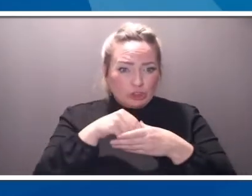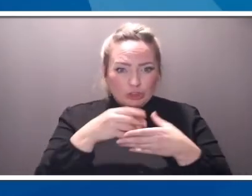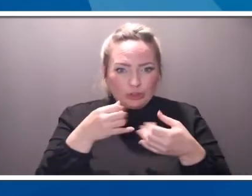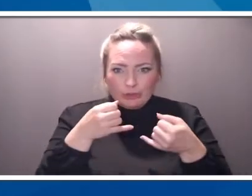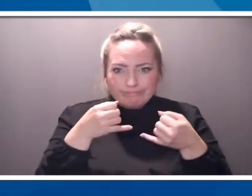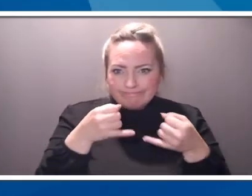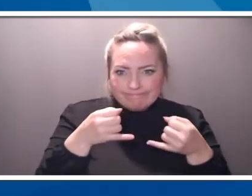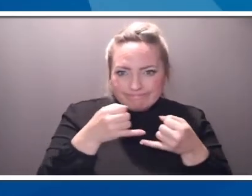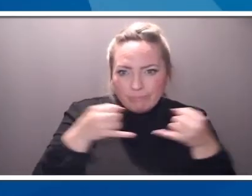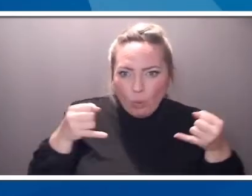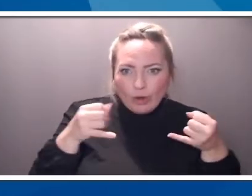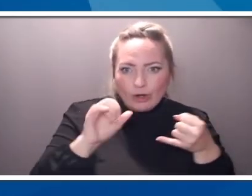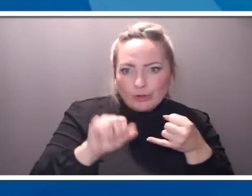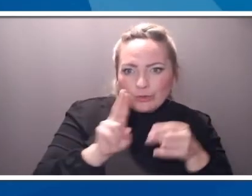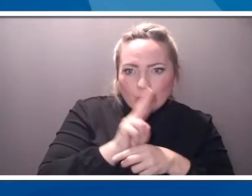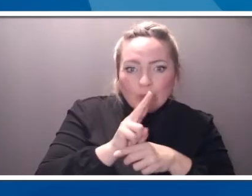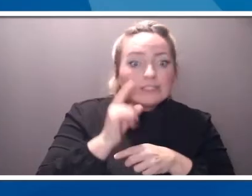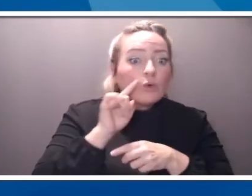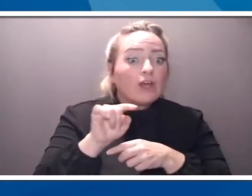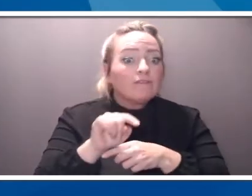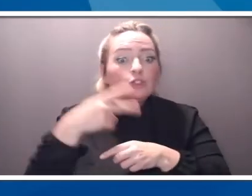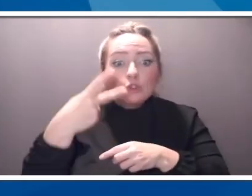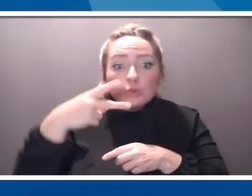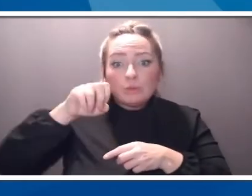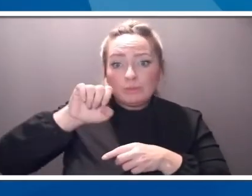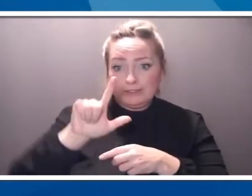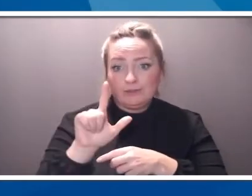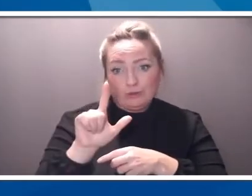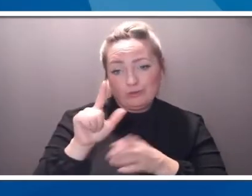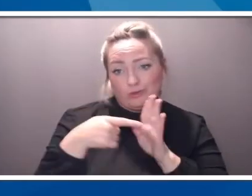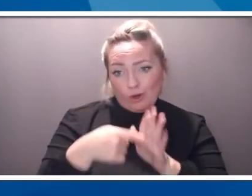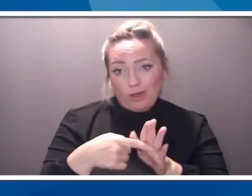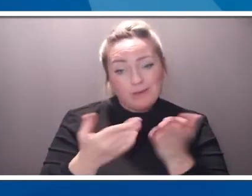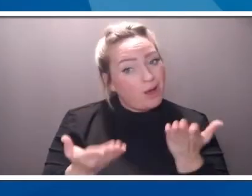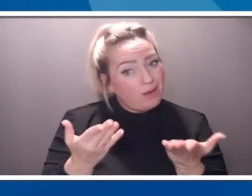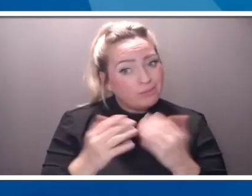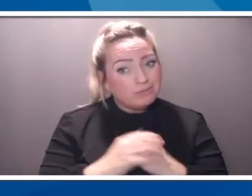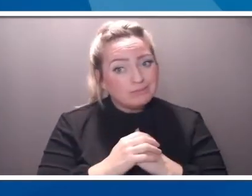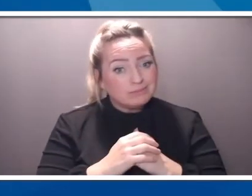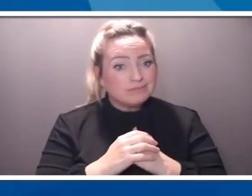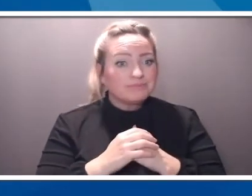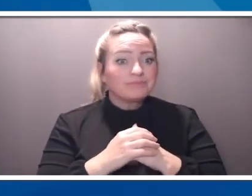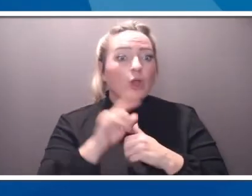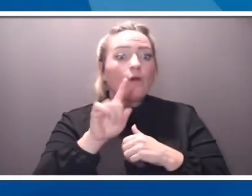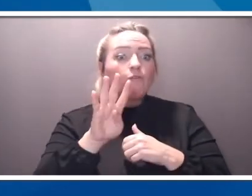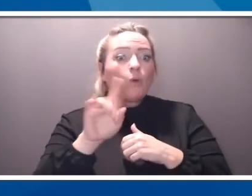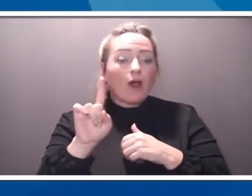be an internal border that you're doing, and again, then you end up with 2 pixels showing.